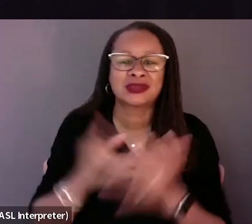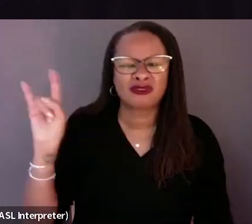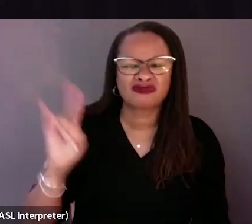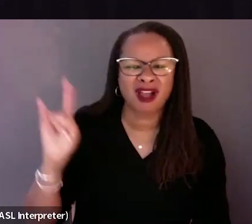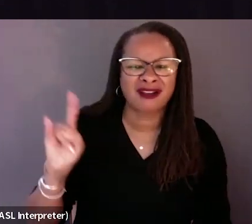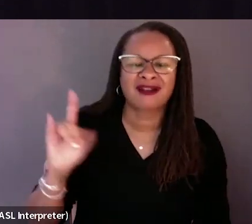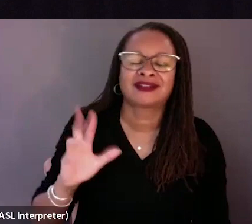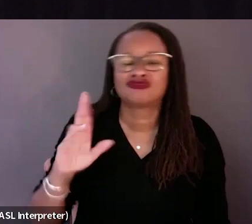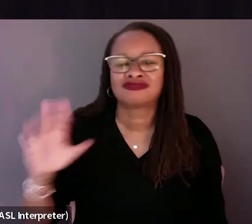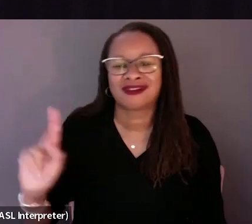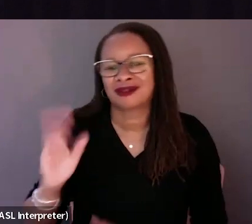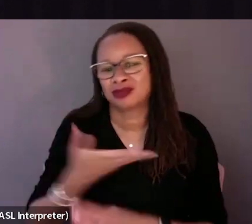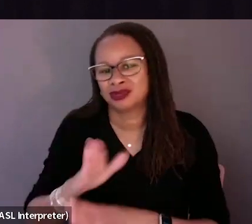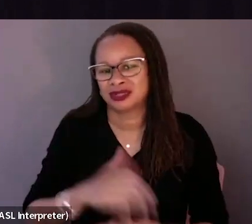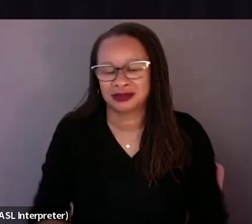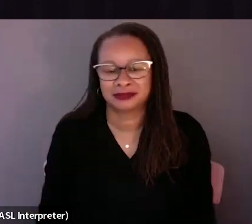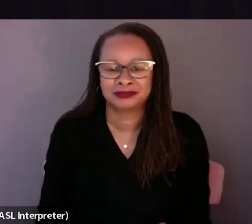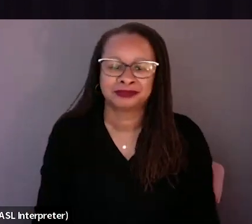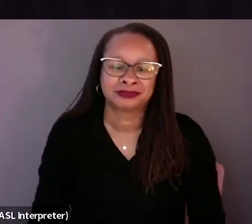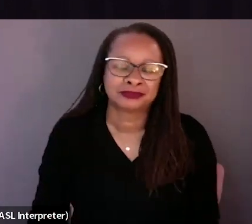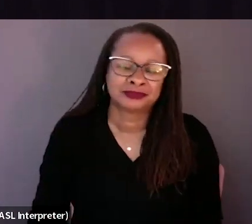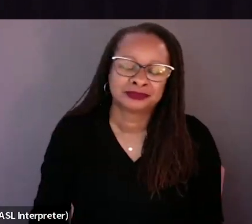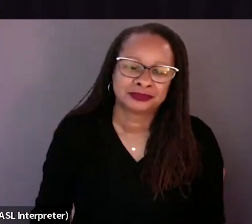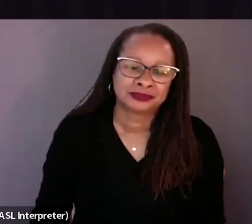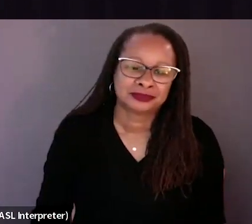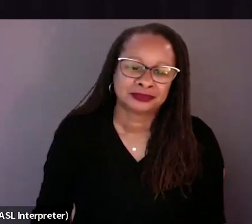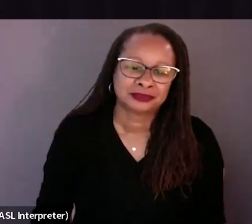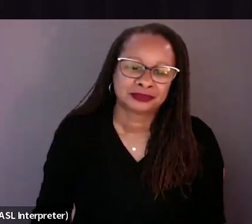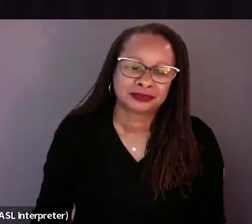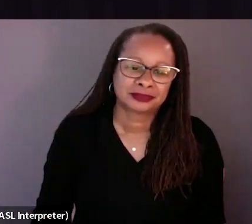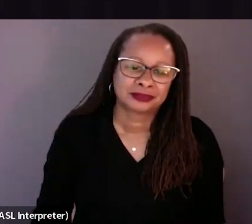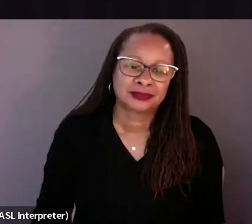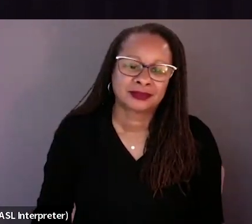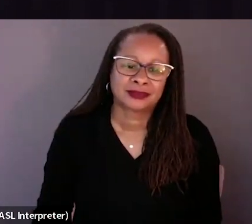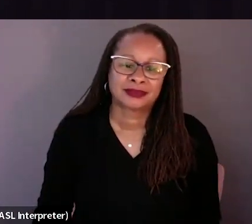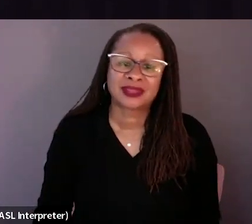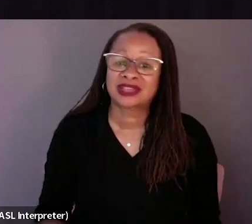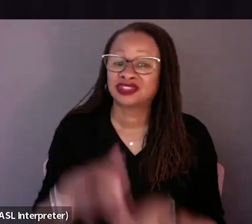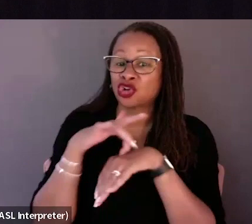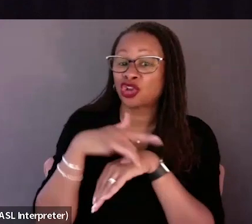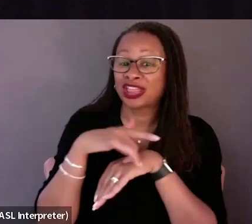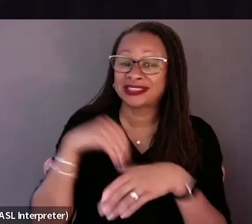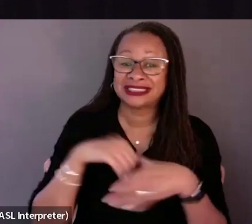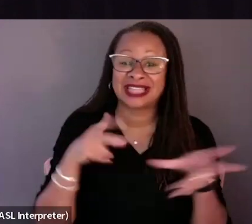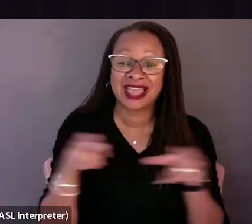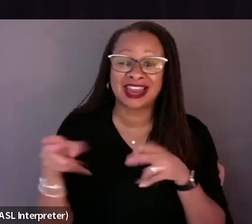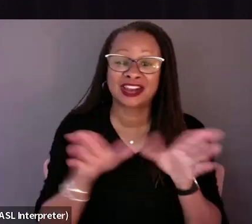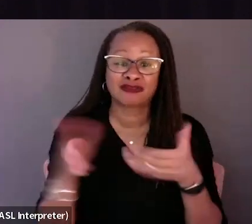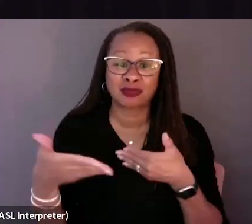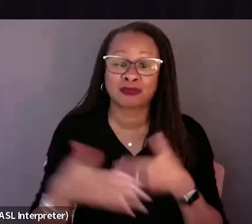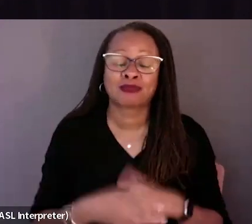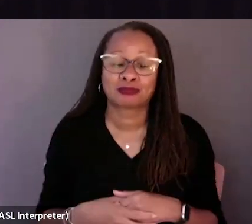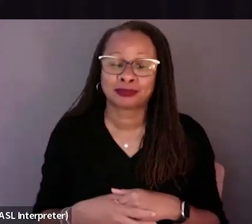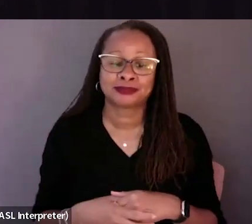occasionally. Yeah, it was like also like really early in editing room,